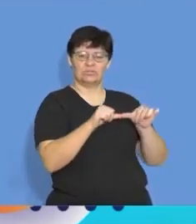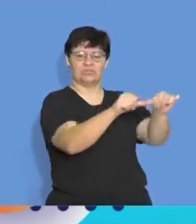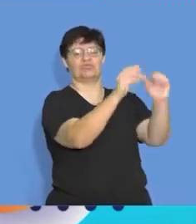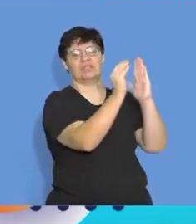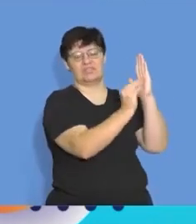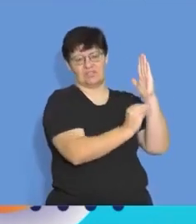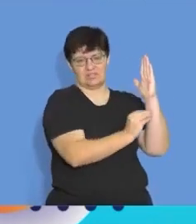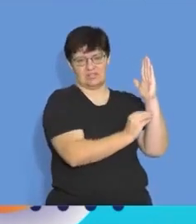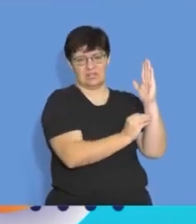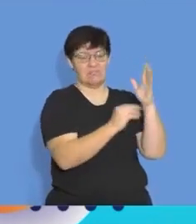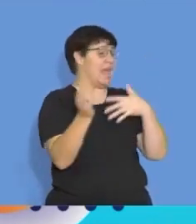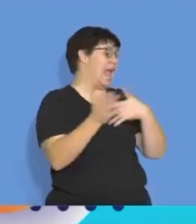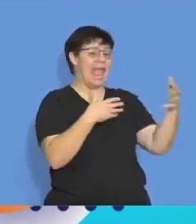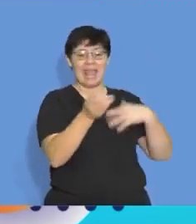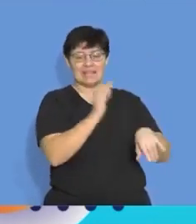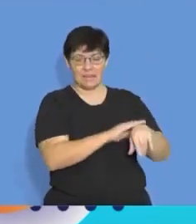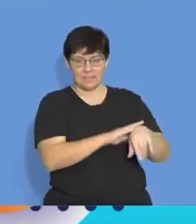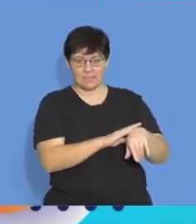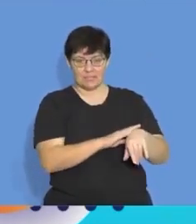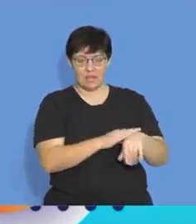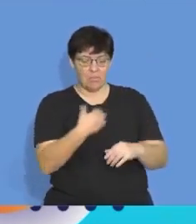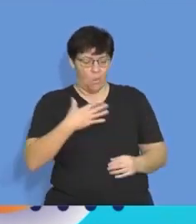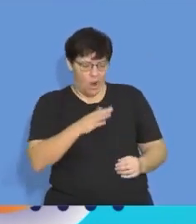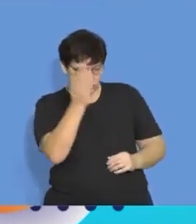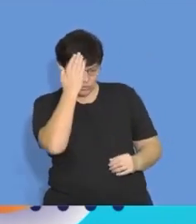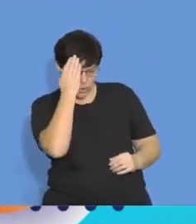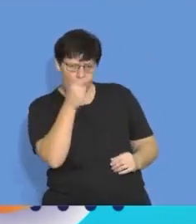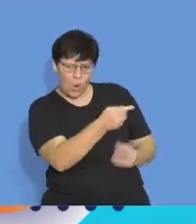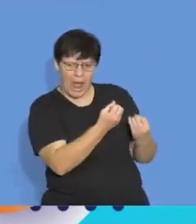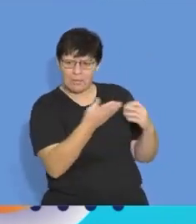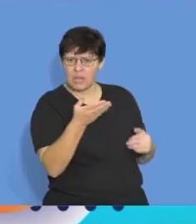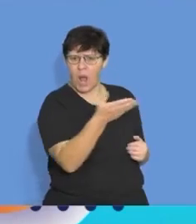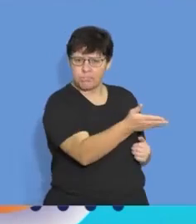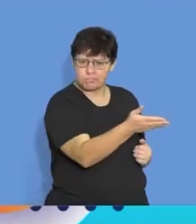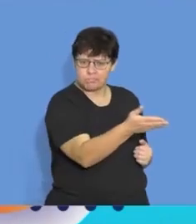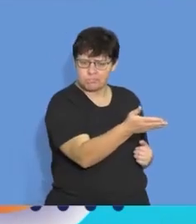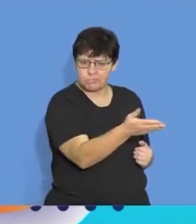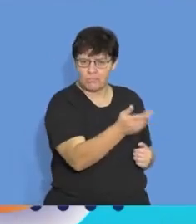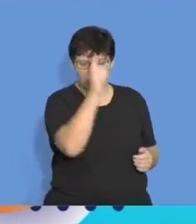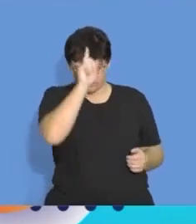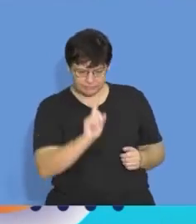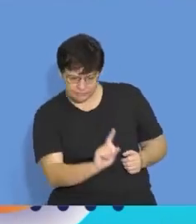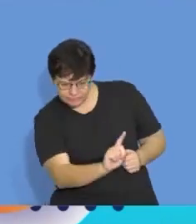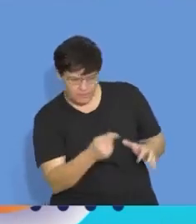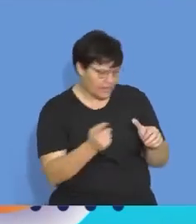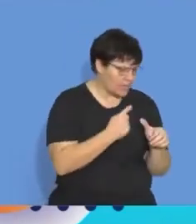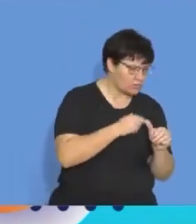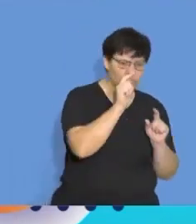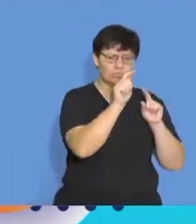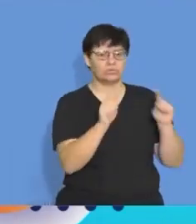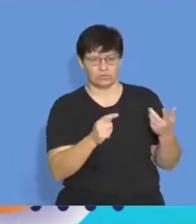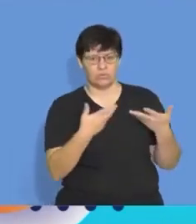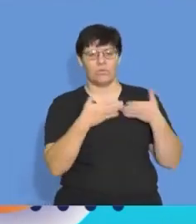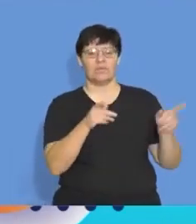continuous inventory. At any one time, if you need to know how much stock you have in your business, all that you